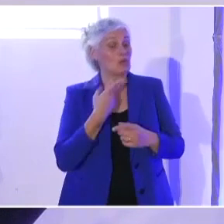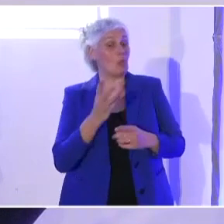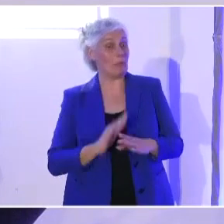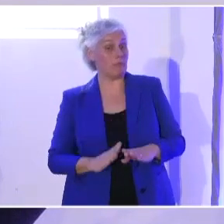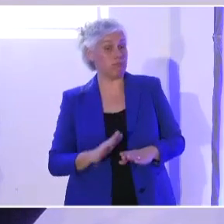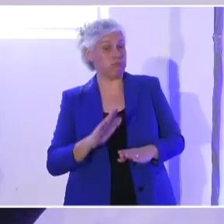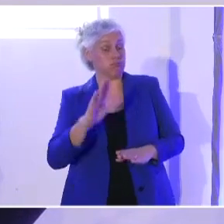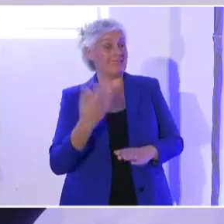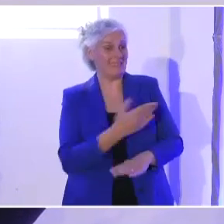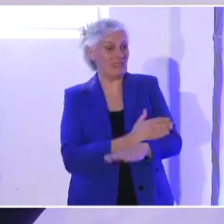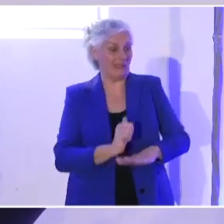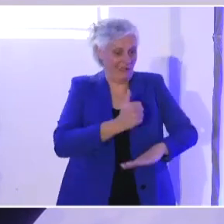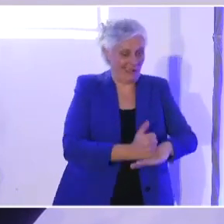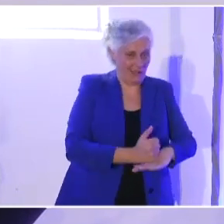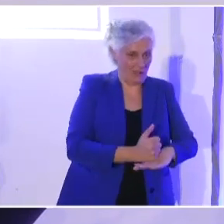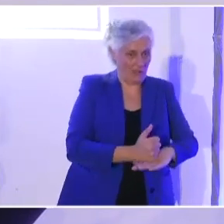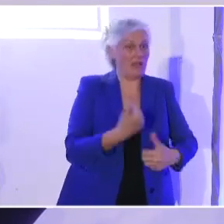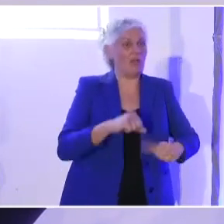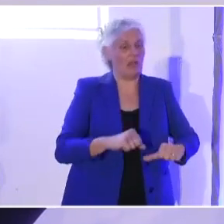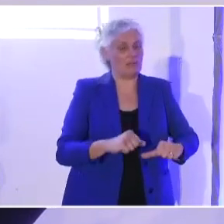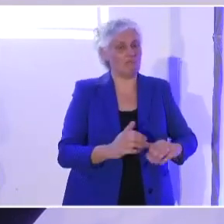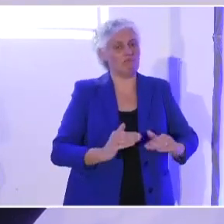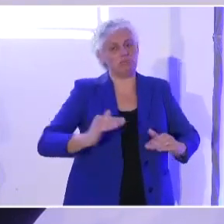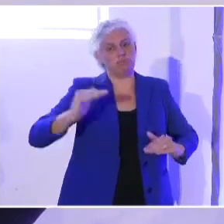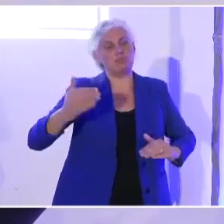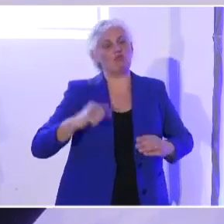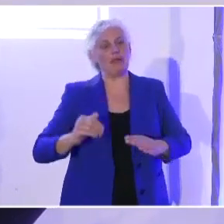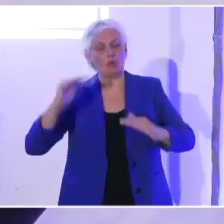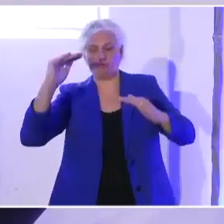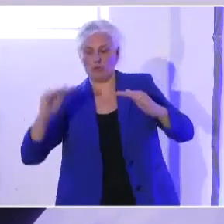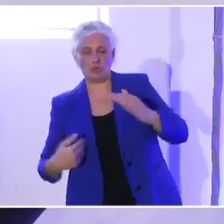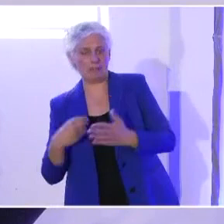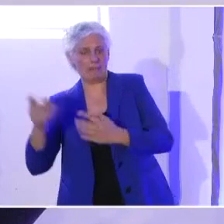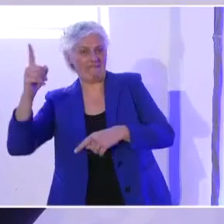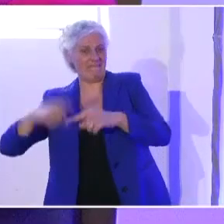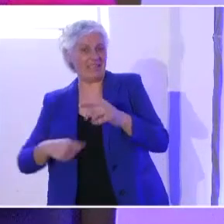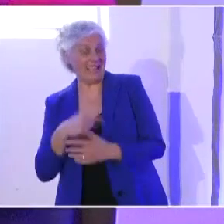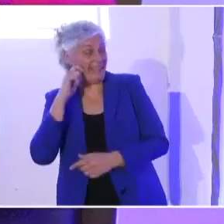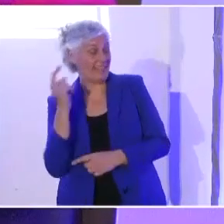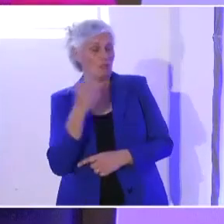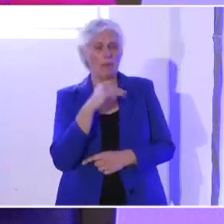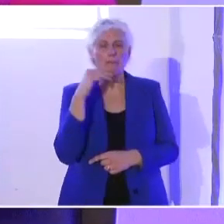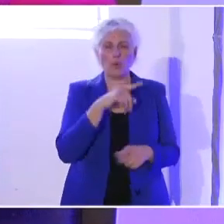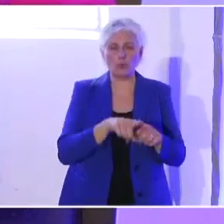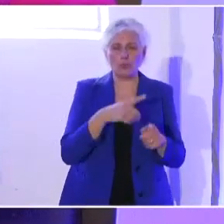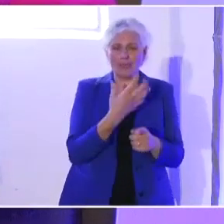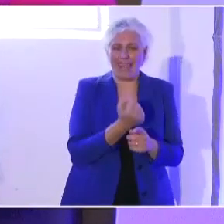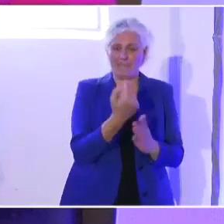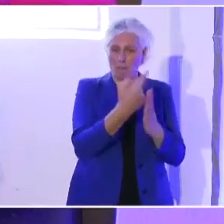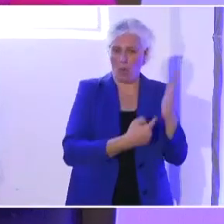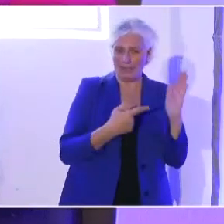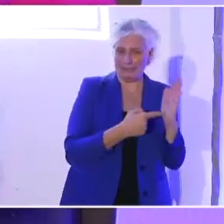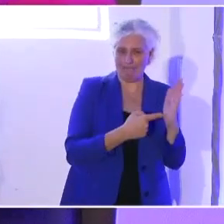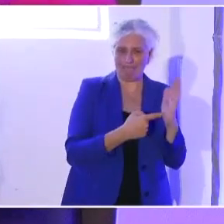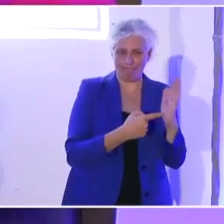battle once that starting point is in place to then try and bring it down. So I think now more than ever, Julie, I think it's really important that you have policies in place